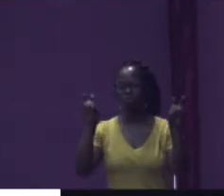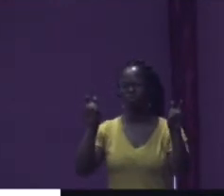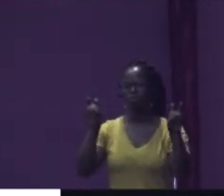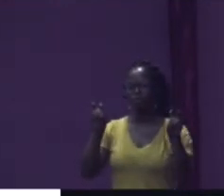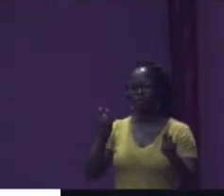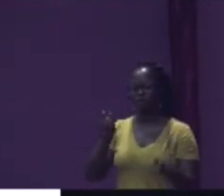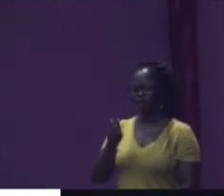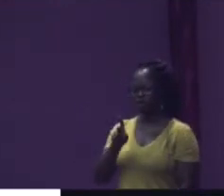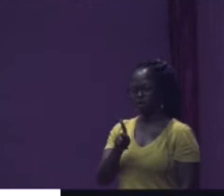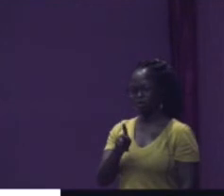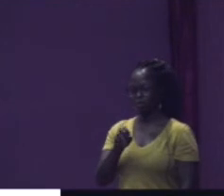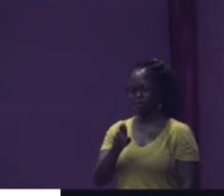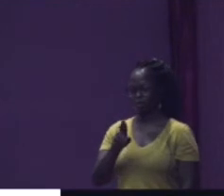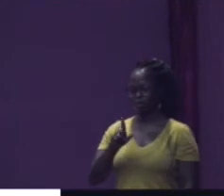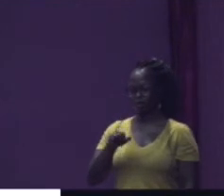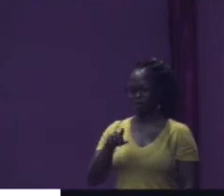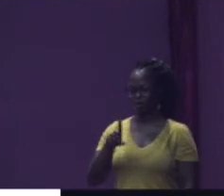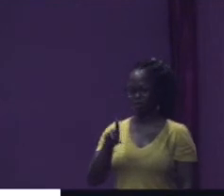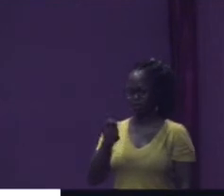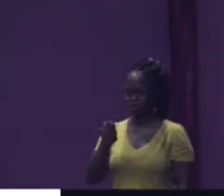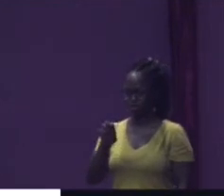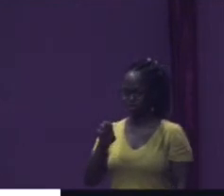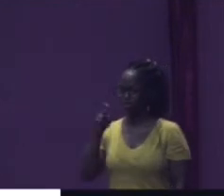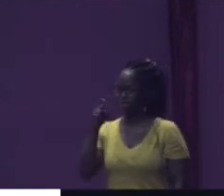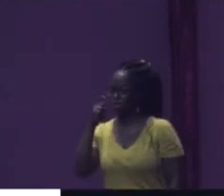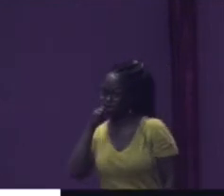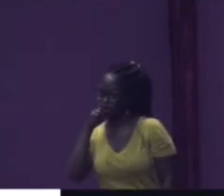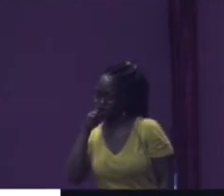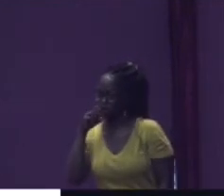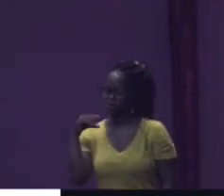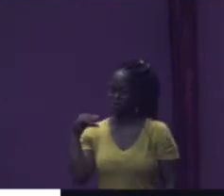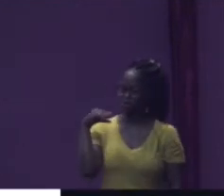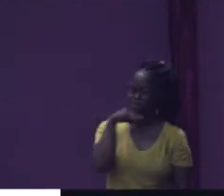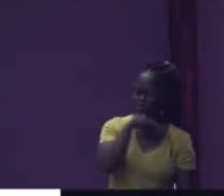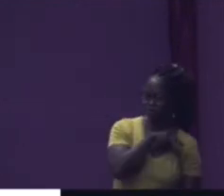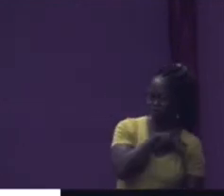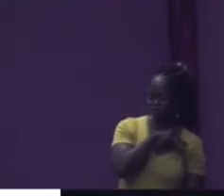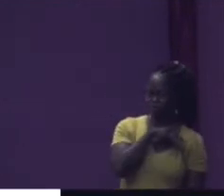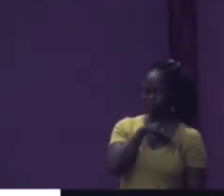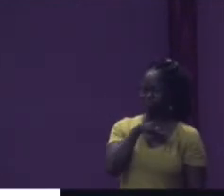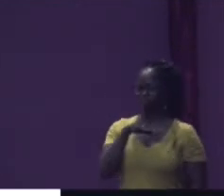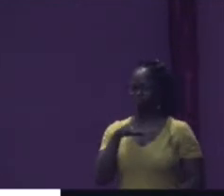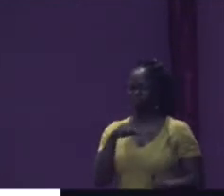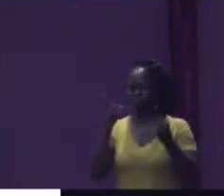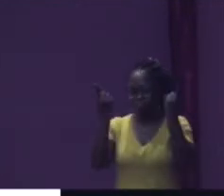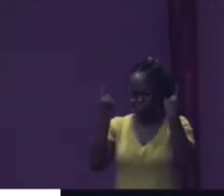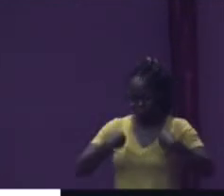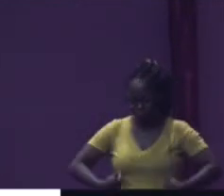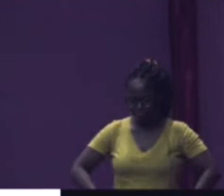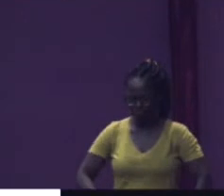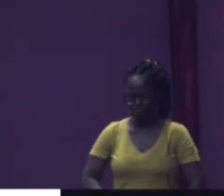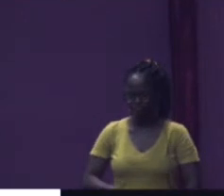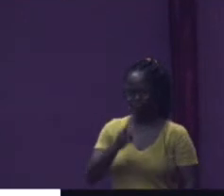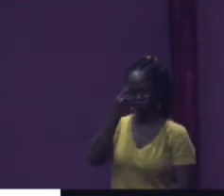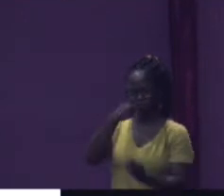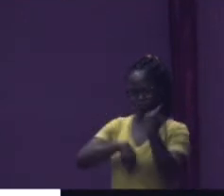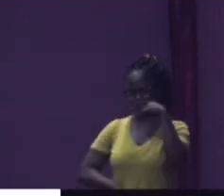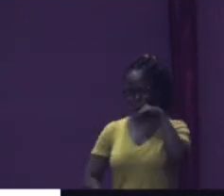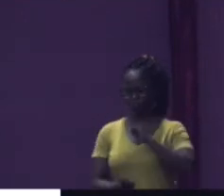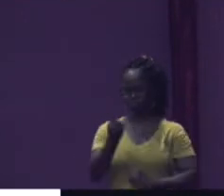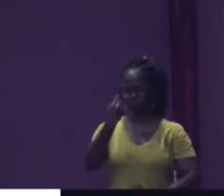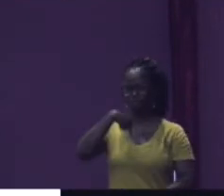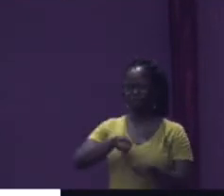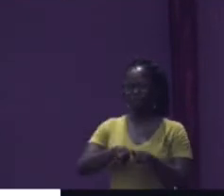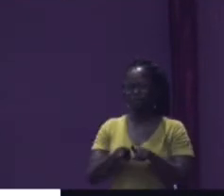division of the states of the body, and this balance of